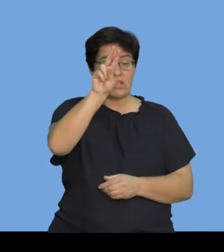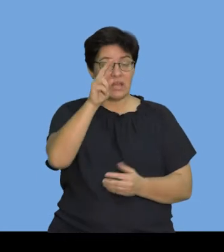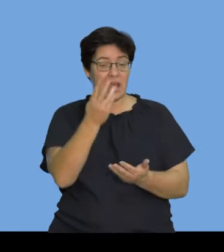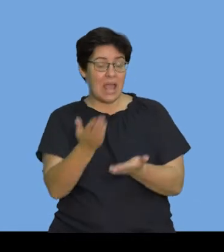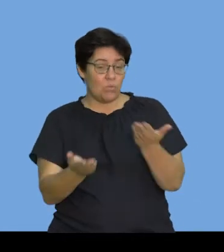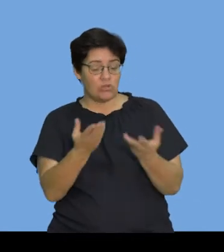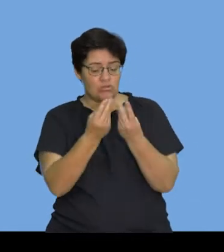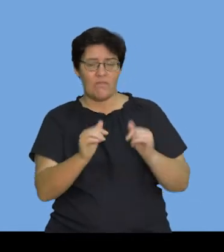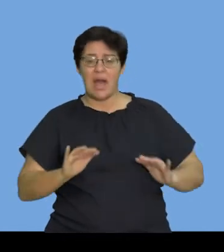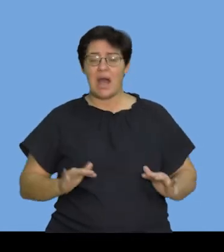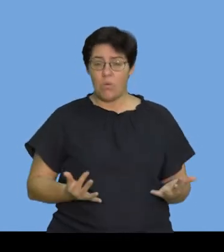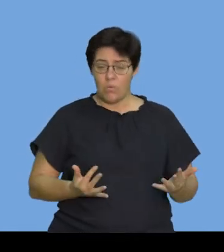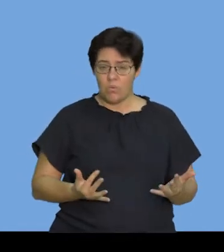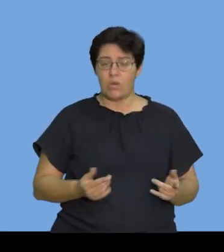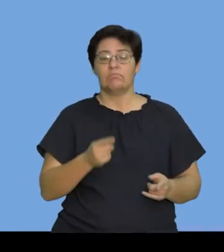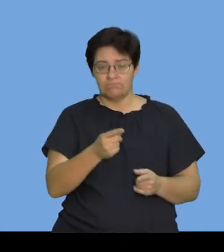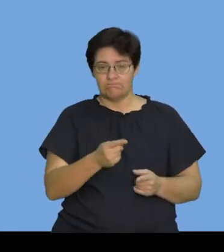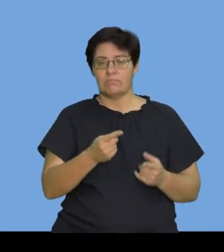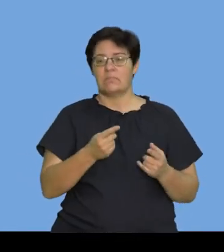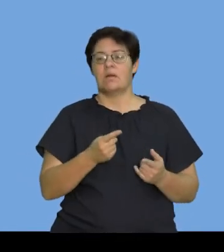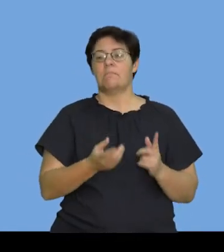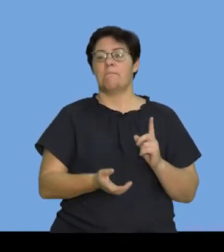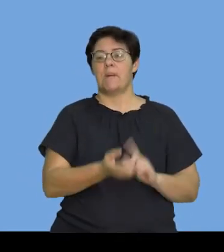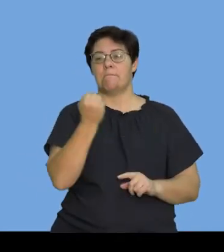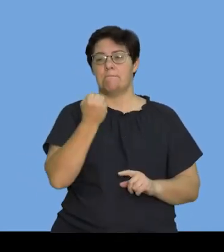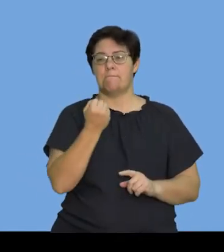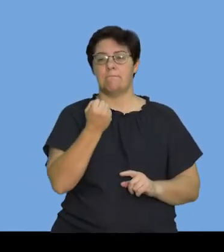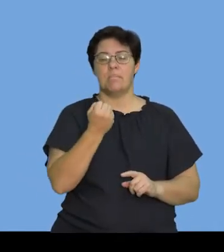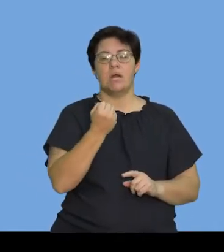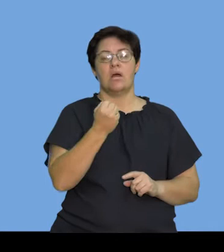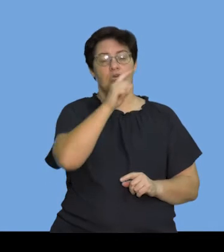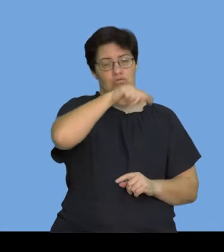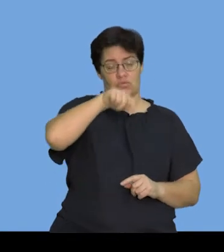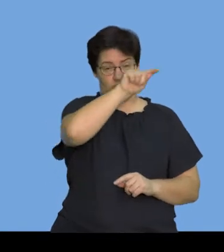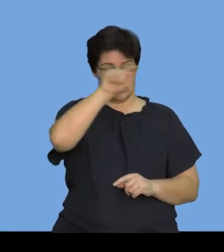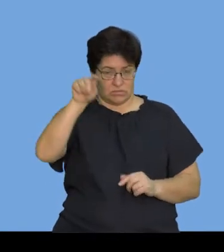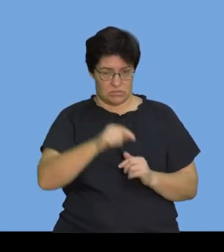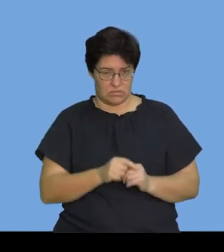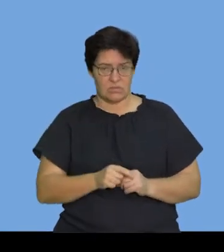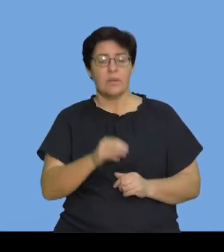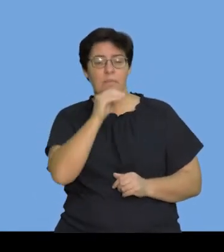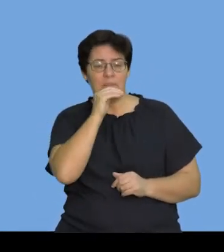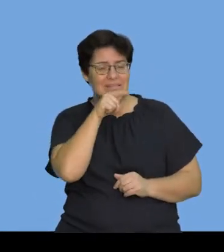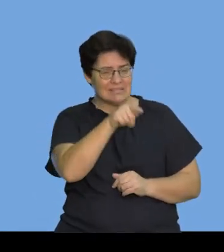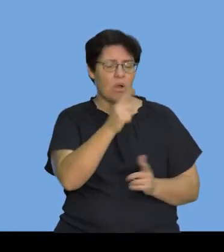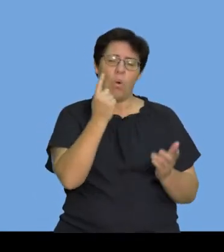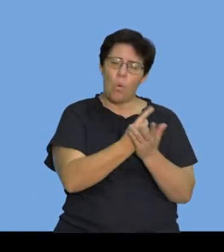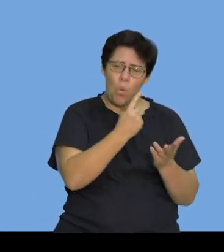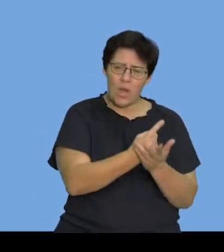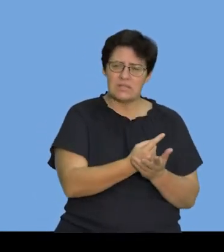equation by taking the square root, right? Taking a square root is always a plus or